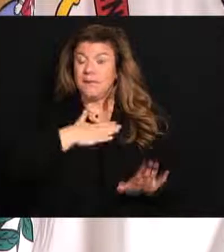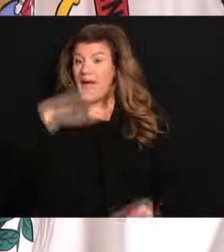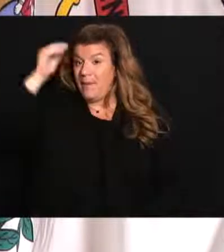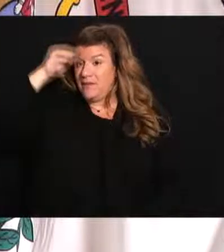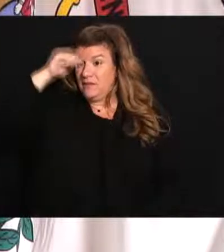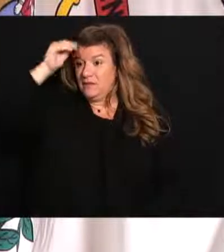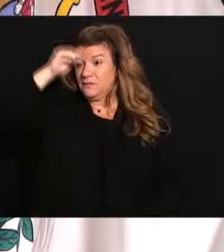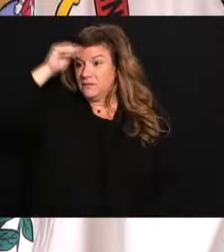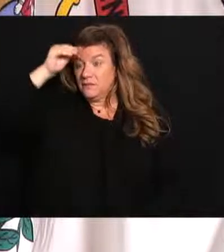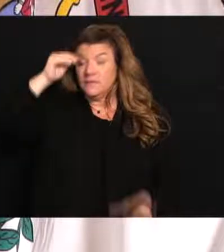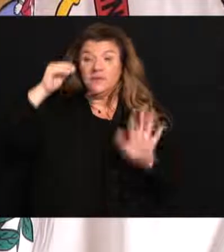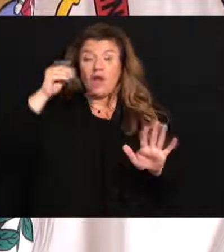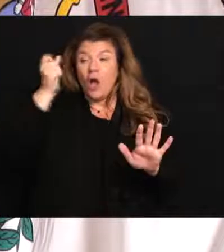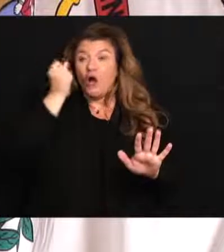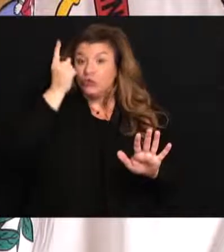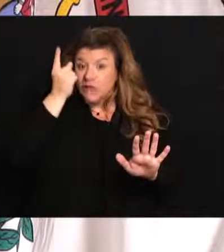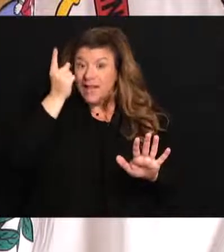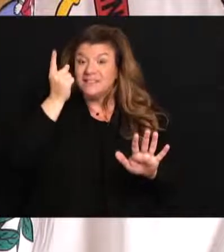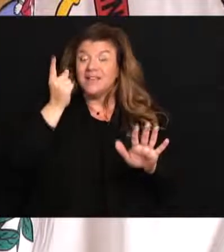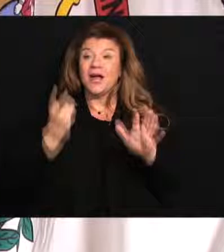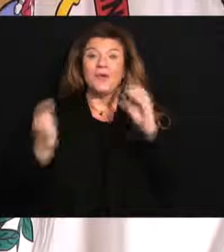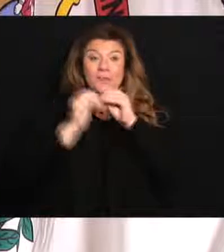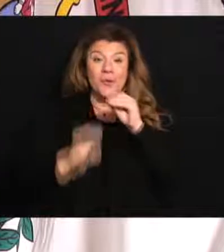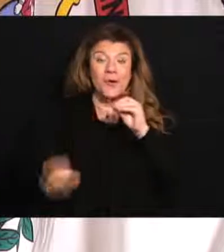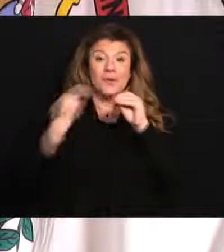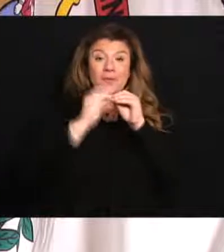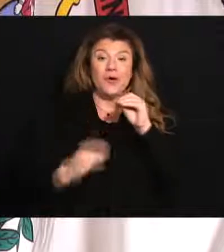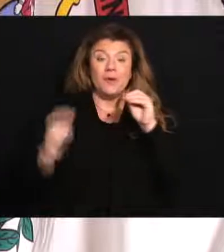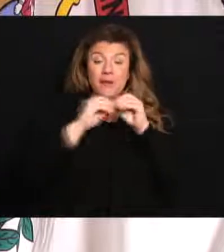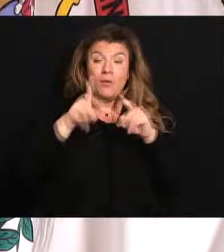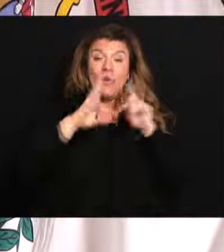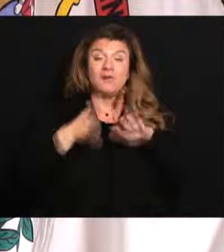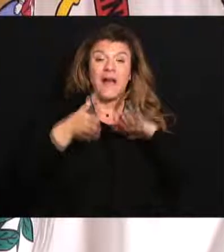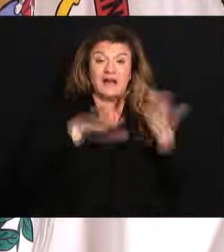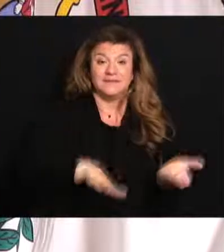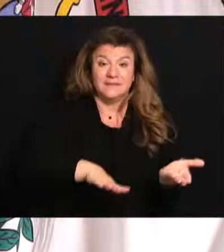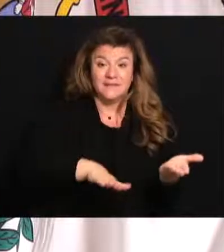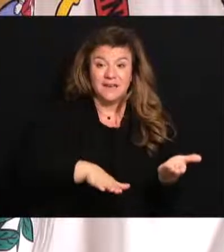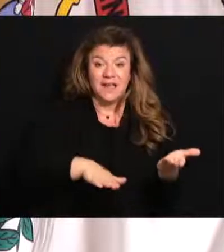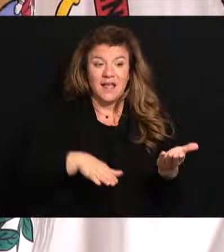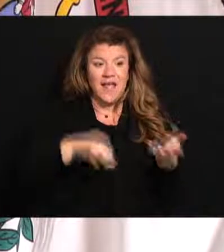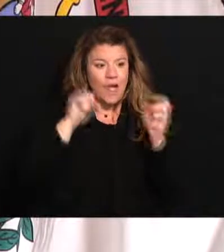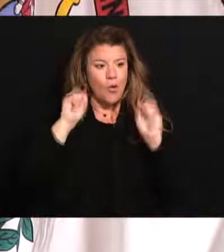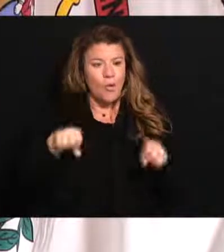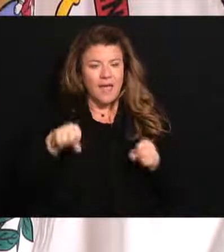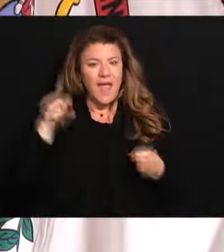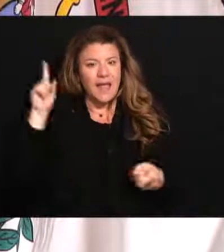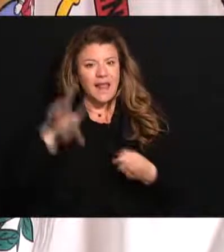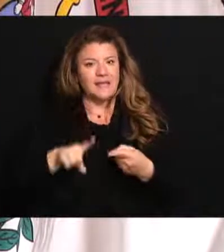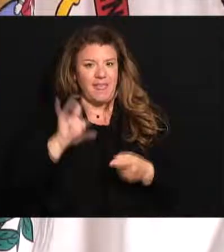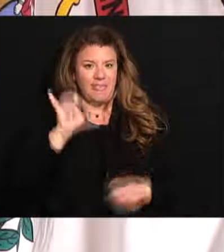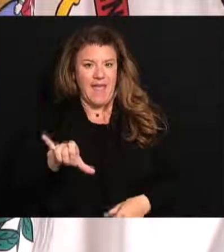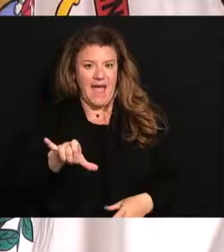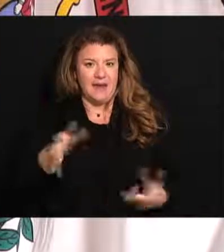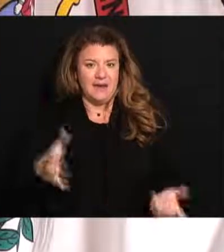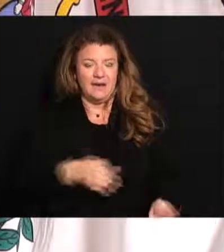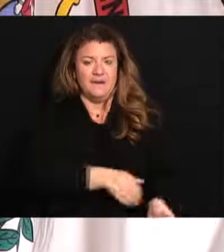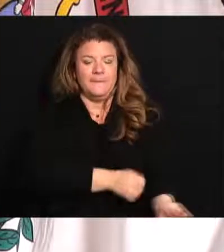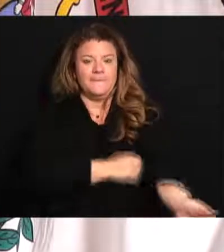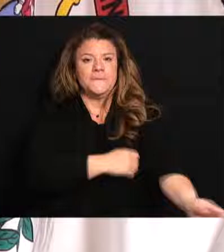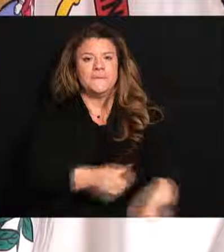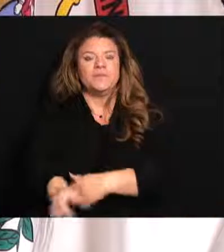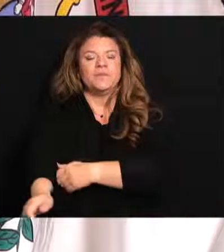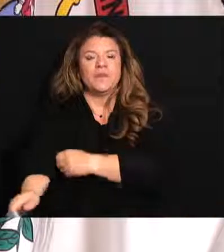any question, more and more and more people are going to die, and we can make it less and less and less. Without any